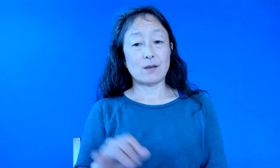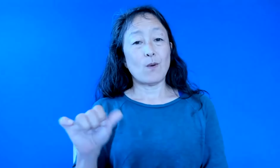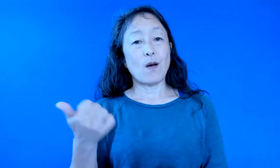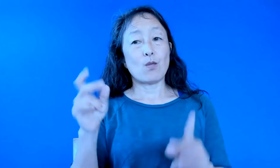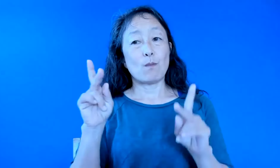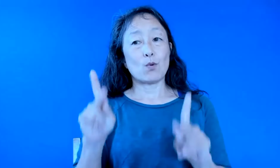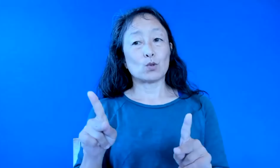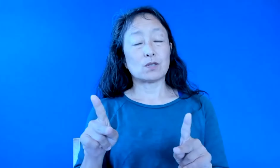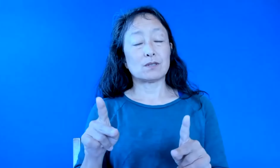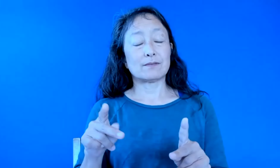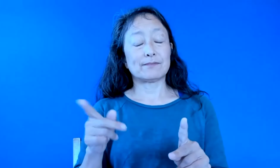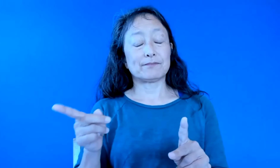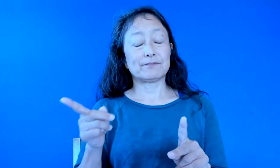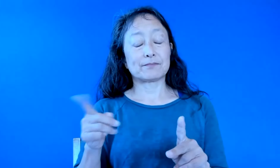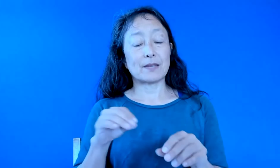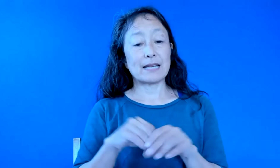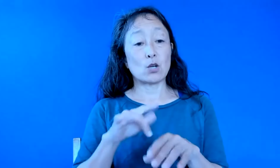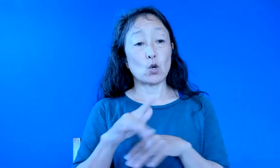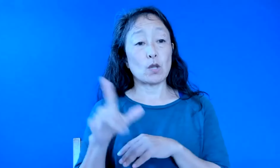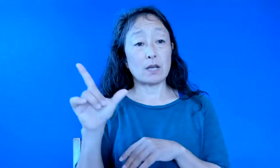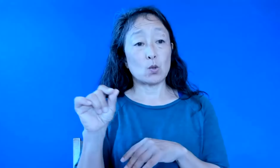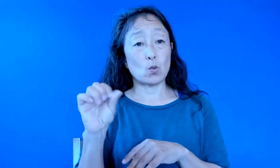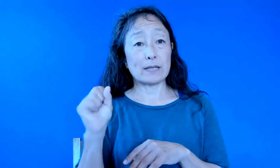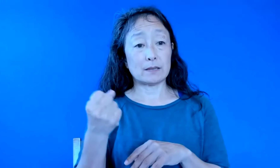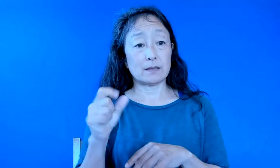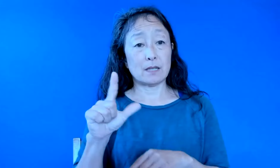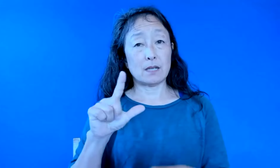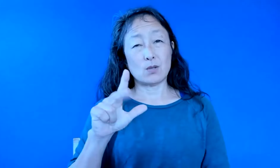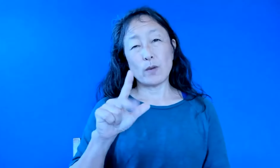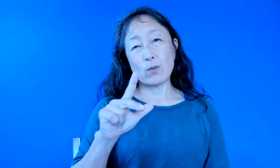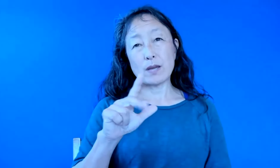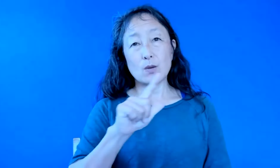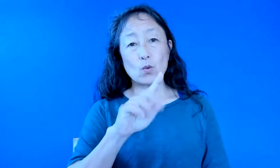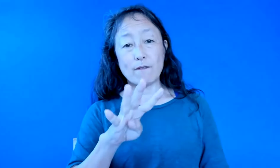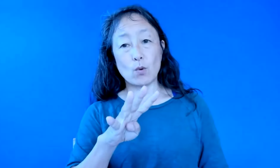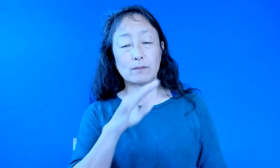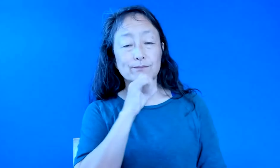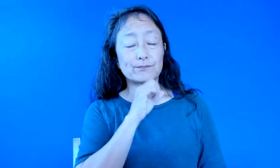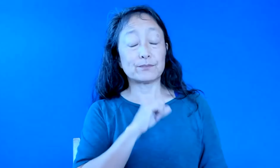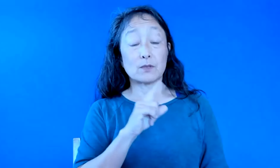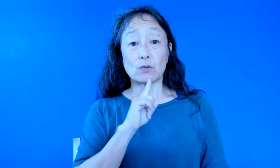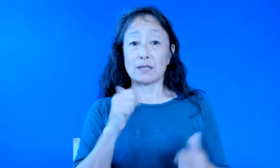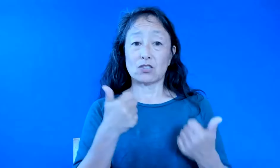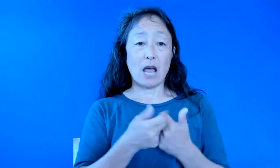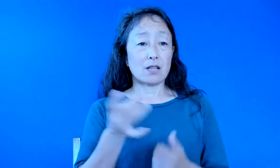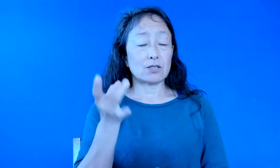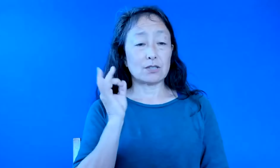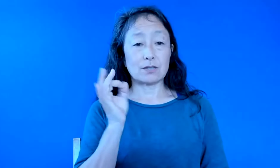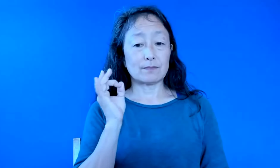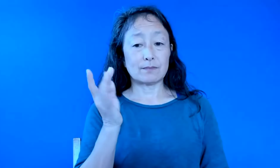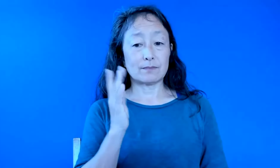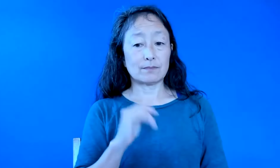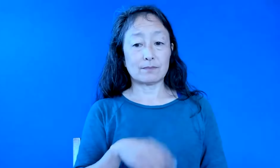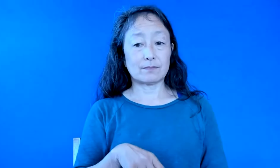person was, in their early 20s, like 23, 24. And so it was really challenging